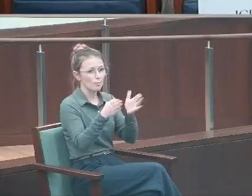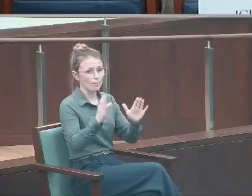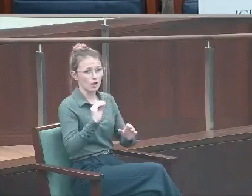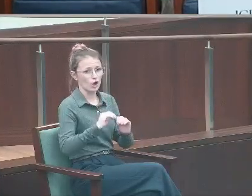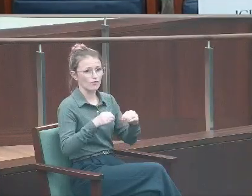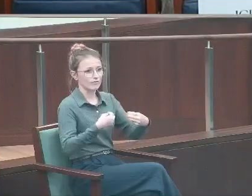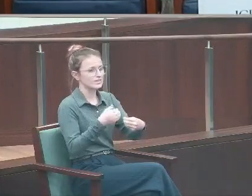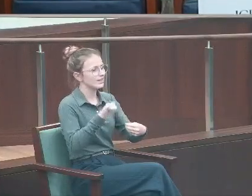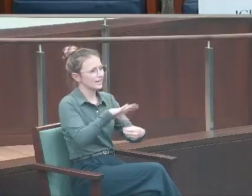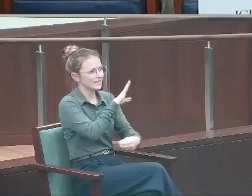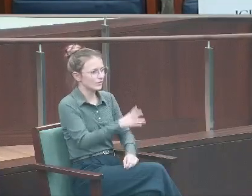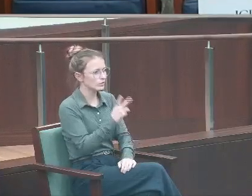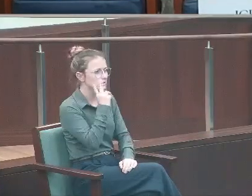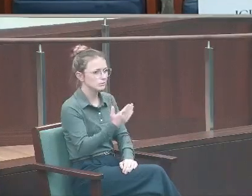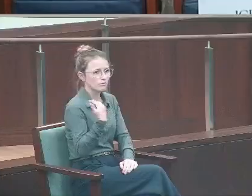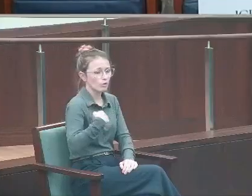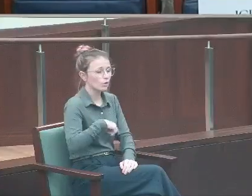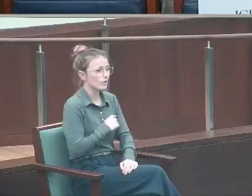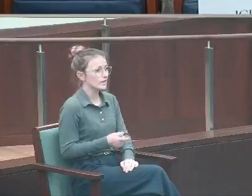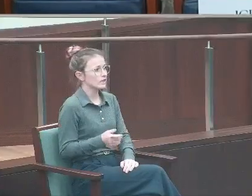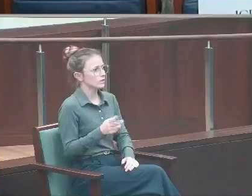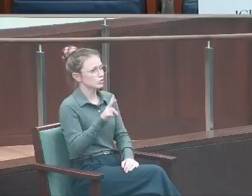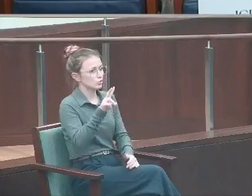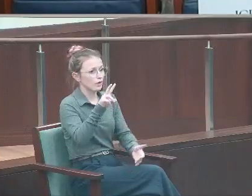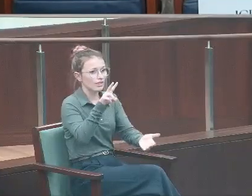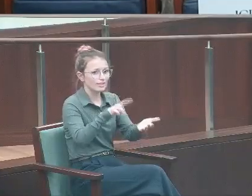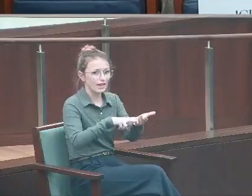happened before. So we spent 2,000 years as